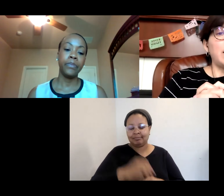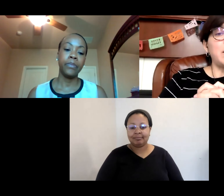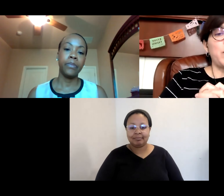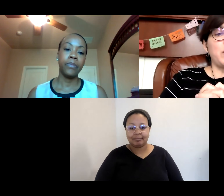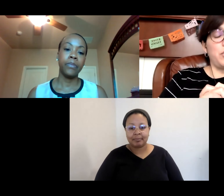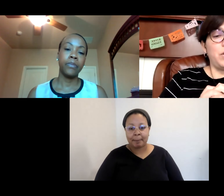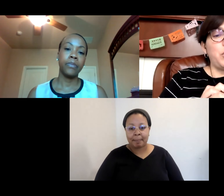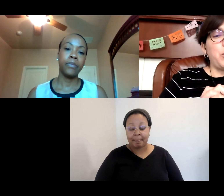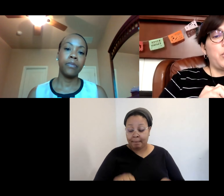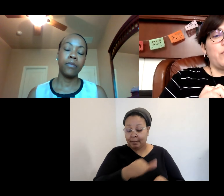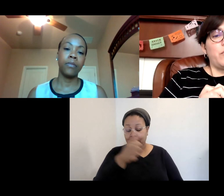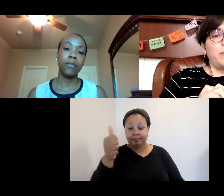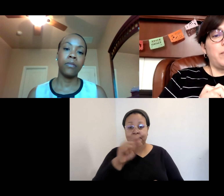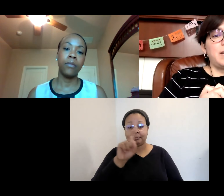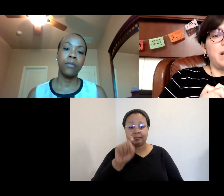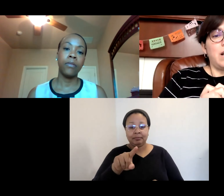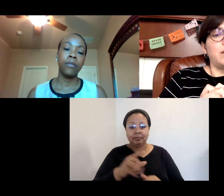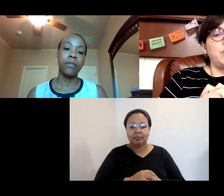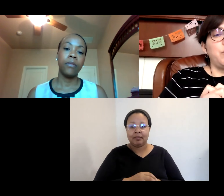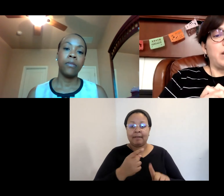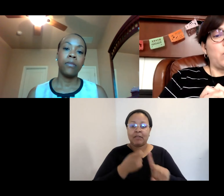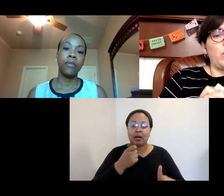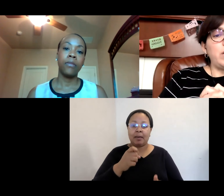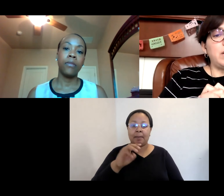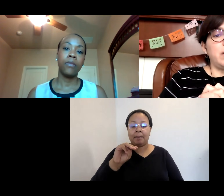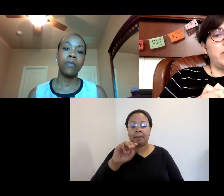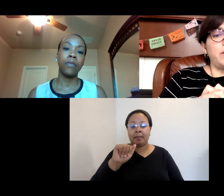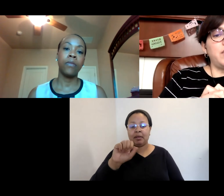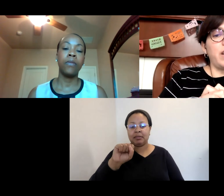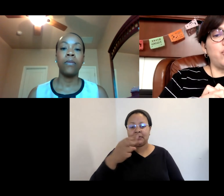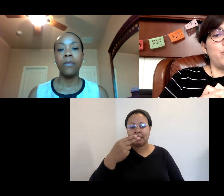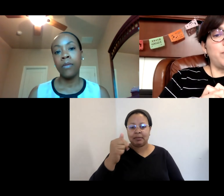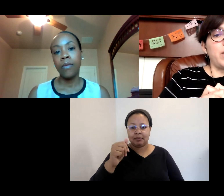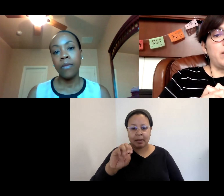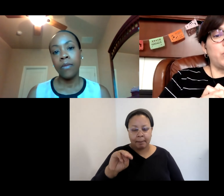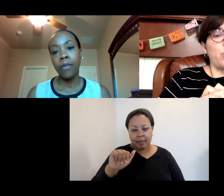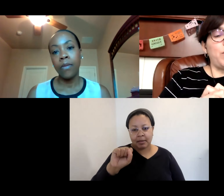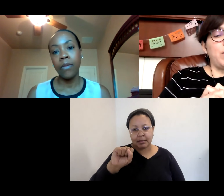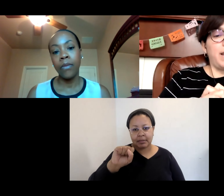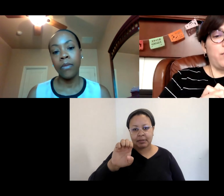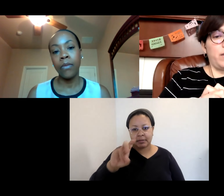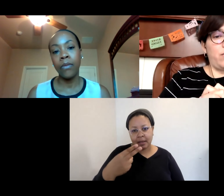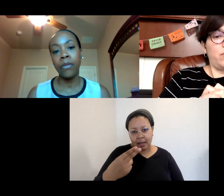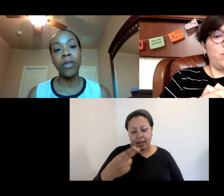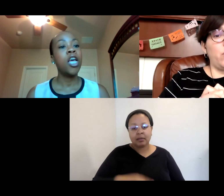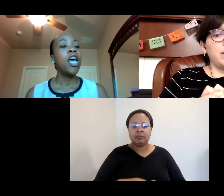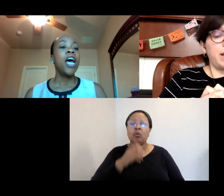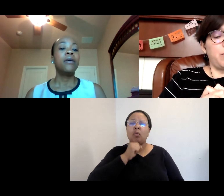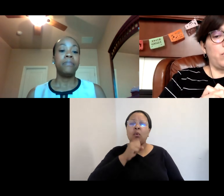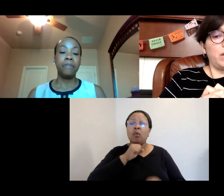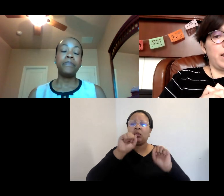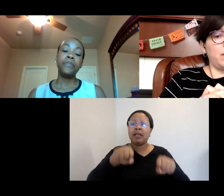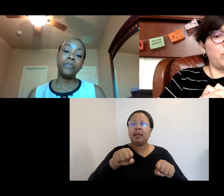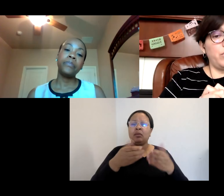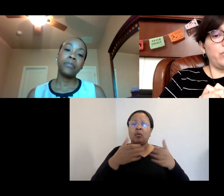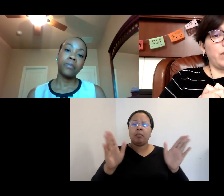The next question from Masa Nooni. What is the youngest age you can be to open an ABLE account? For an